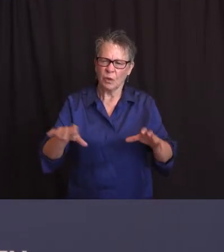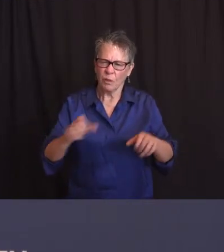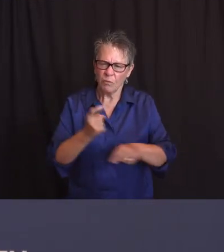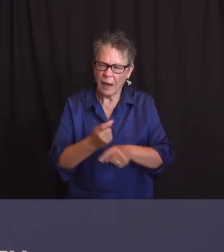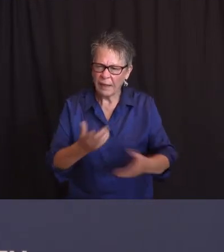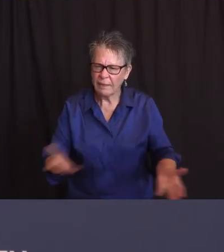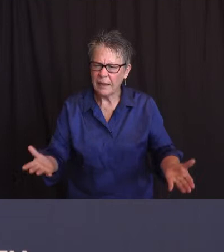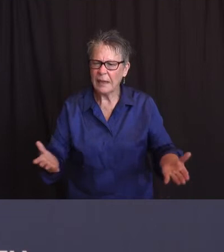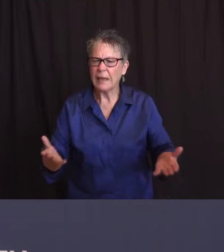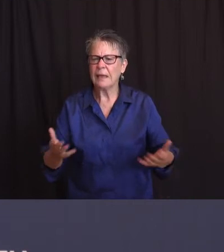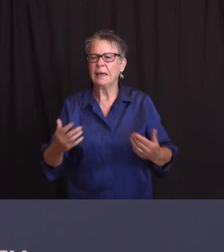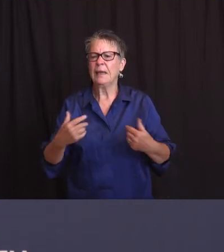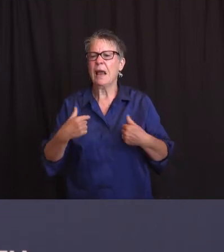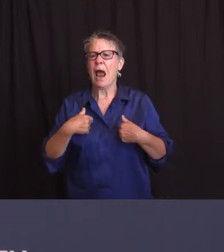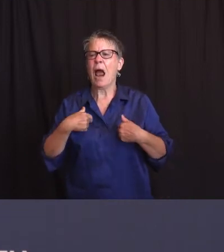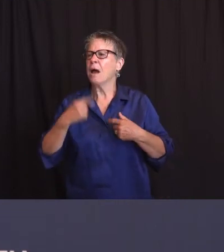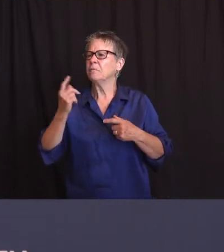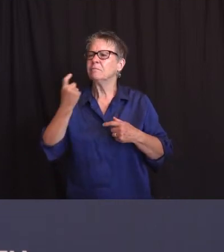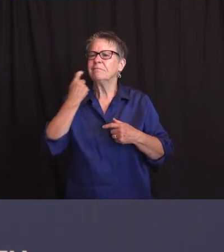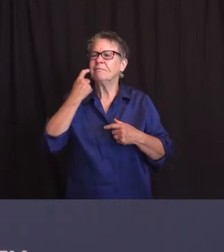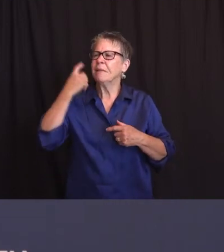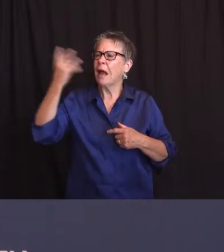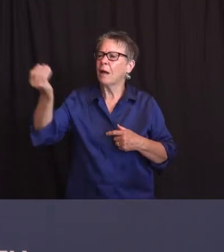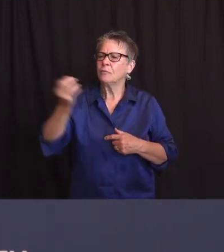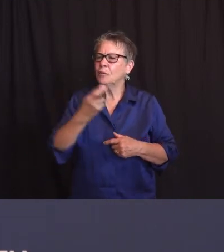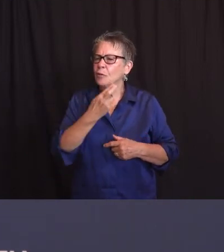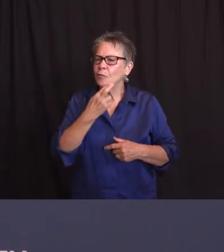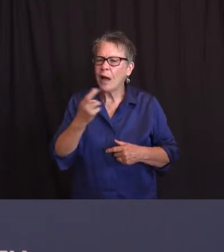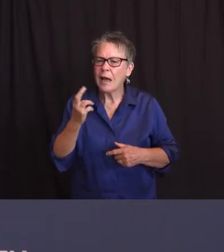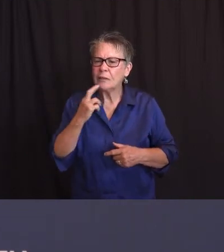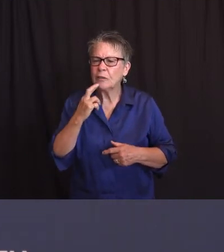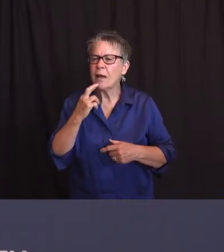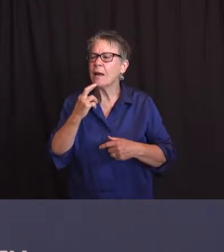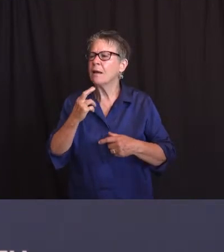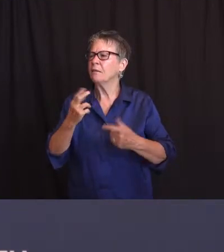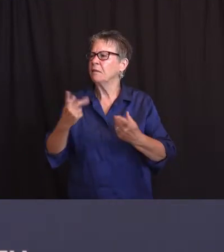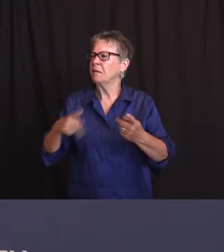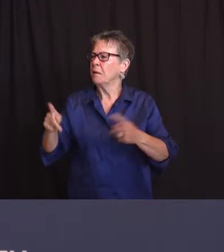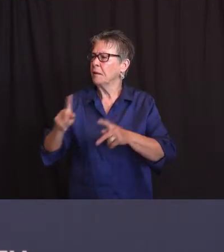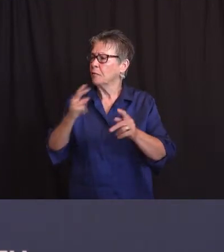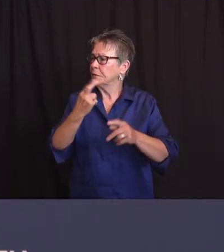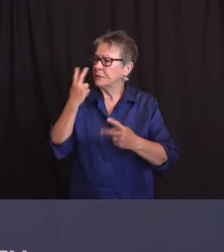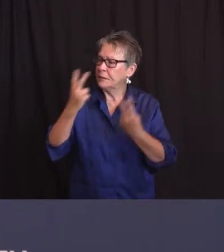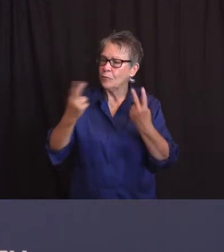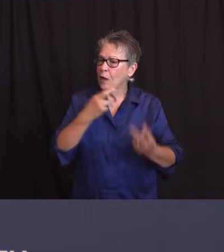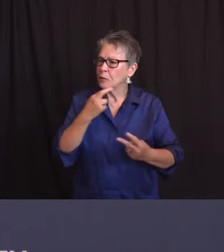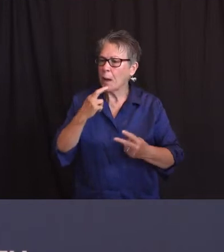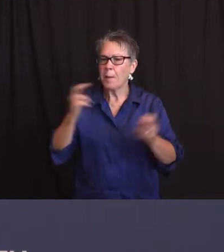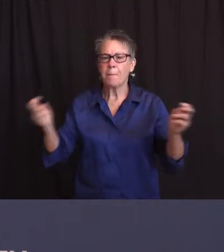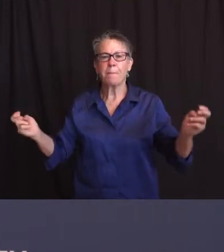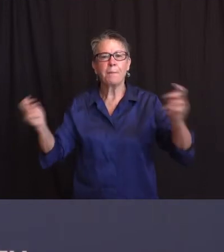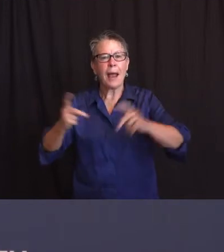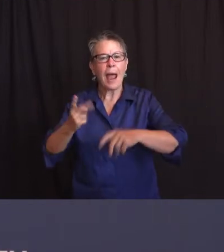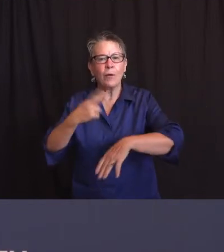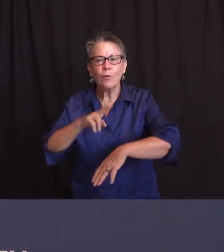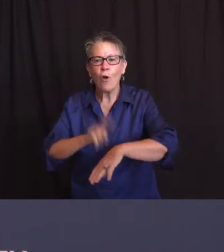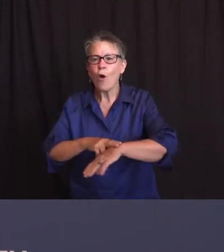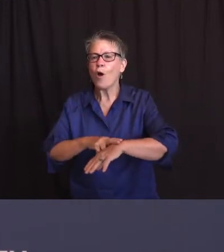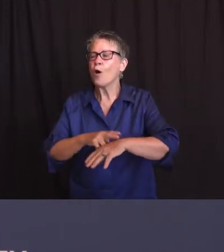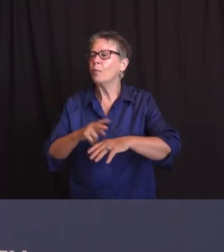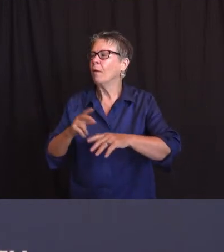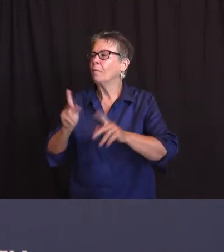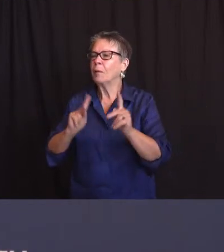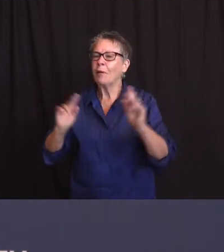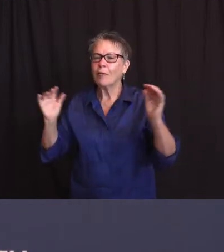Thank God they're back to normal. There's a real energy all over the state. And